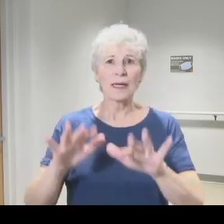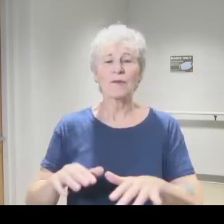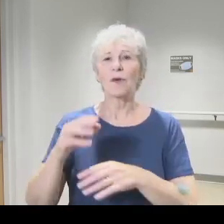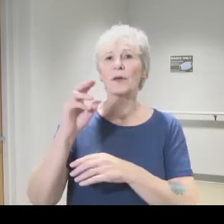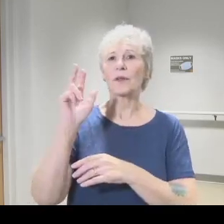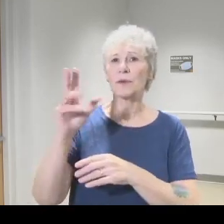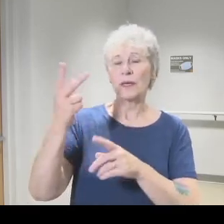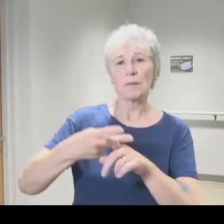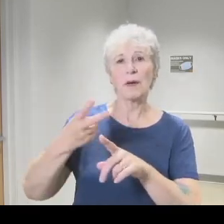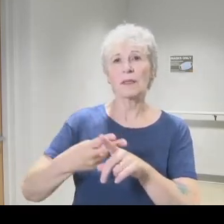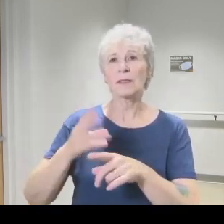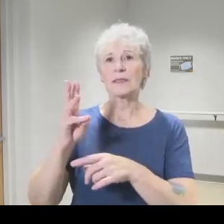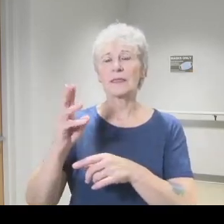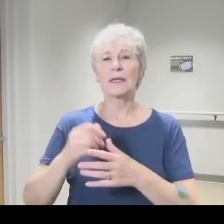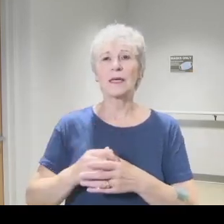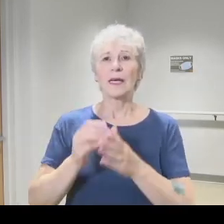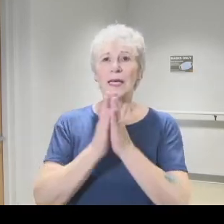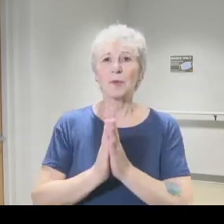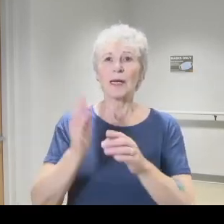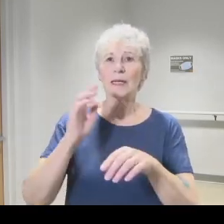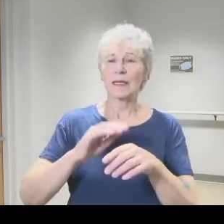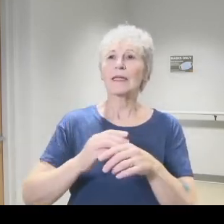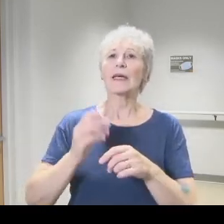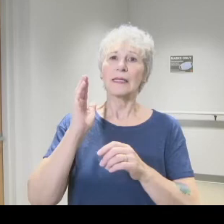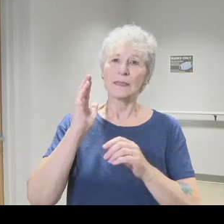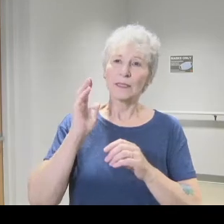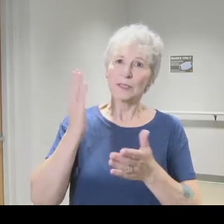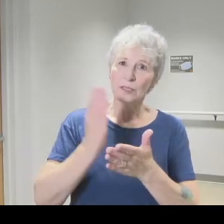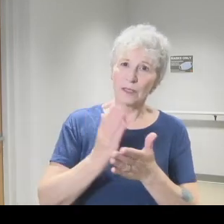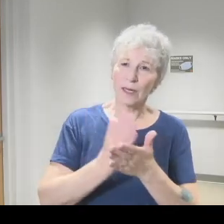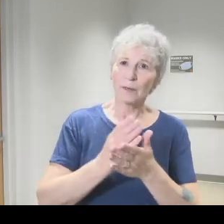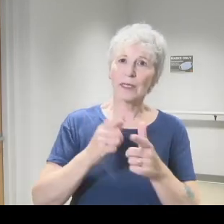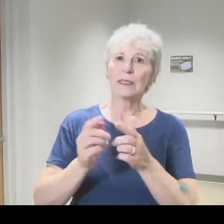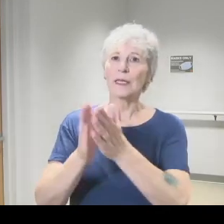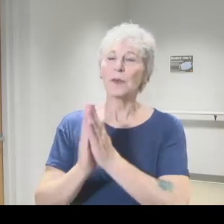on the earth. And then he prayed again, and heaven gave rain and earth bore its fruit.